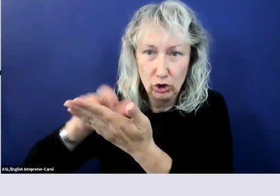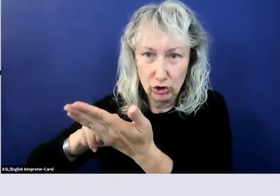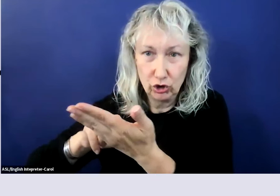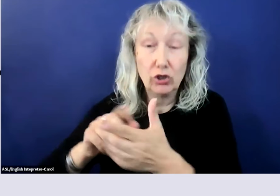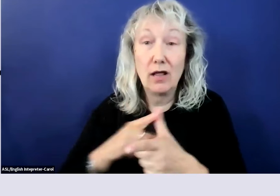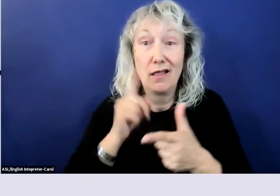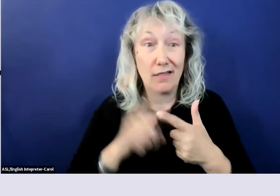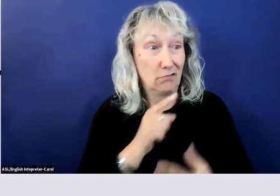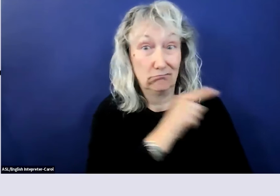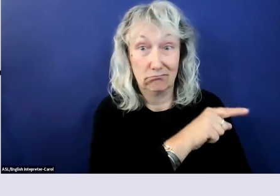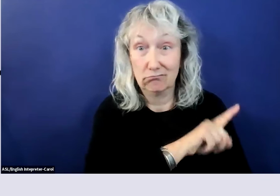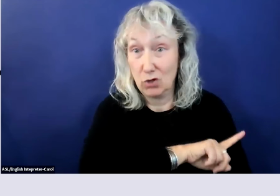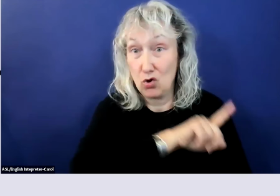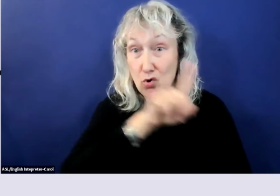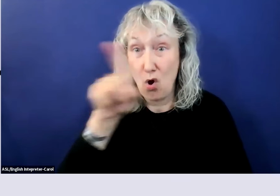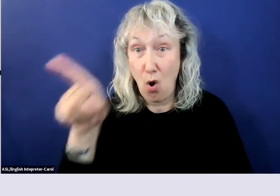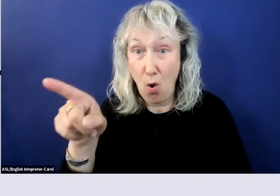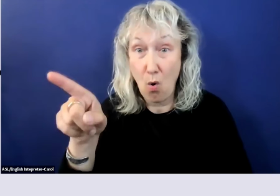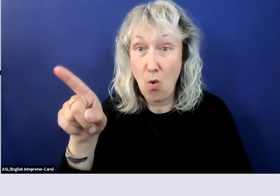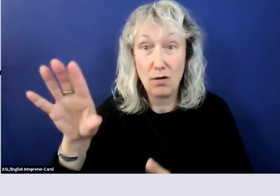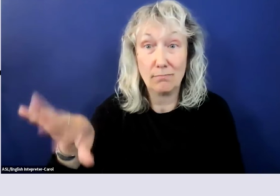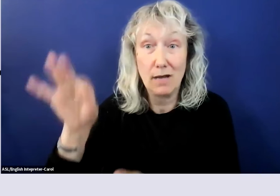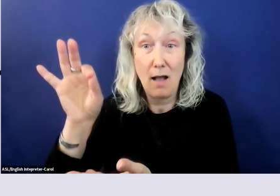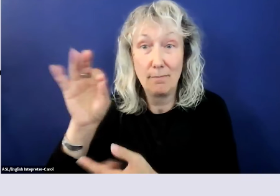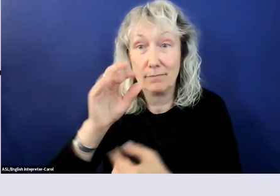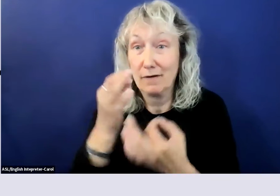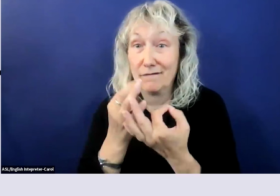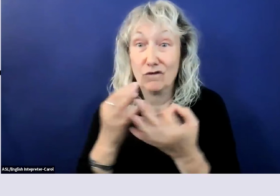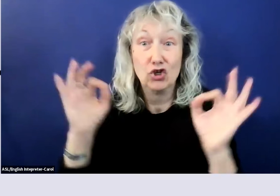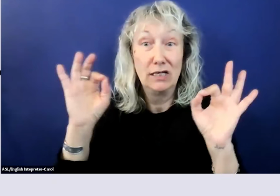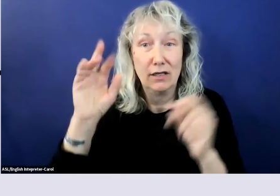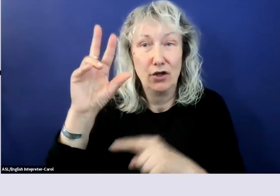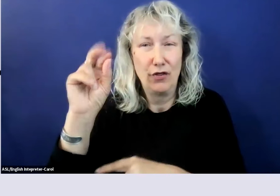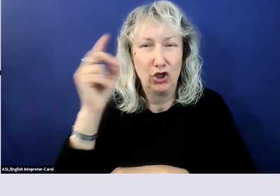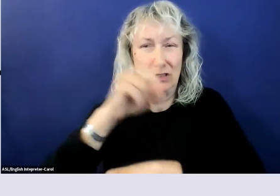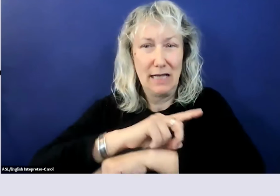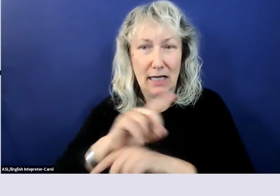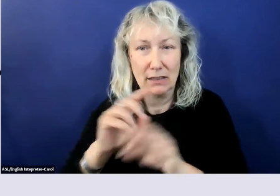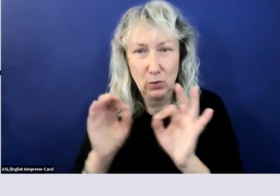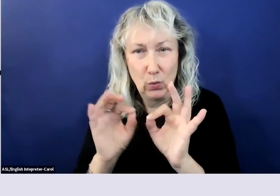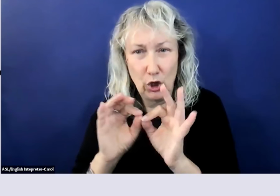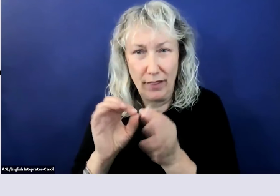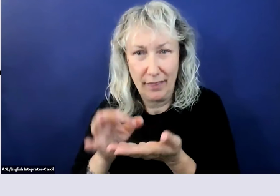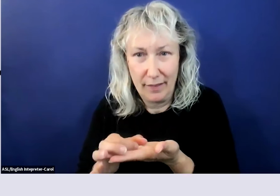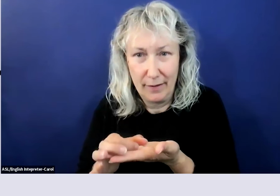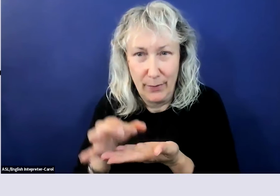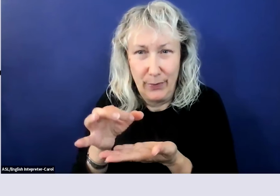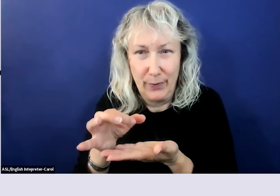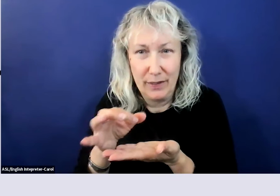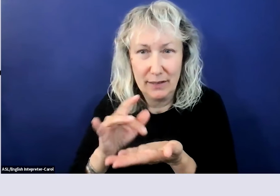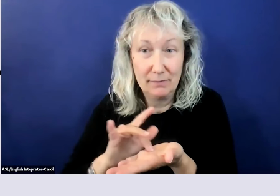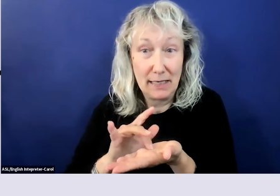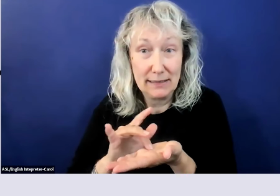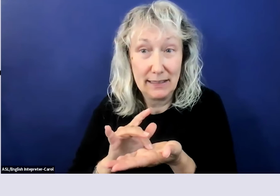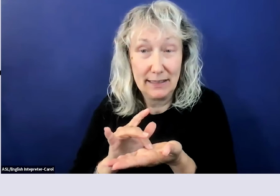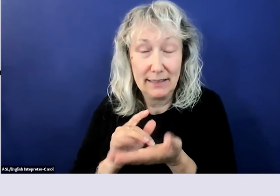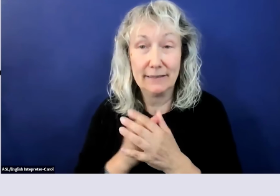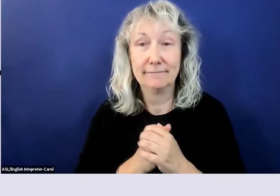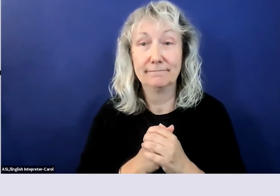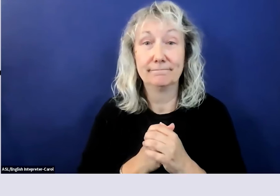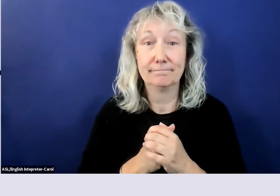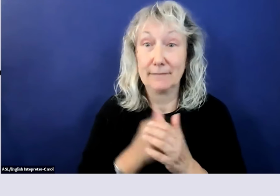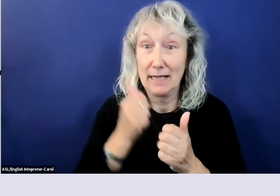a pharmacy and receive a free 30-day supply of their prescribed medications. These can be renewed